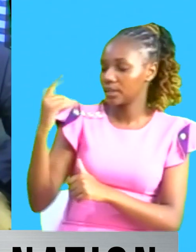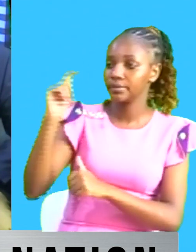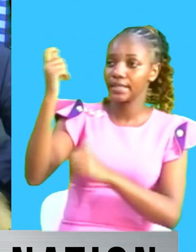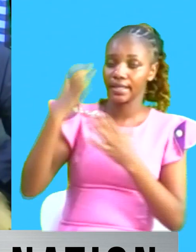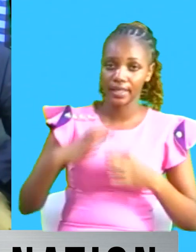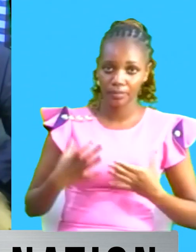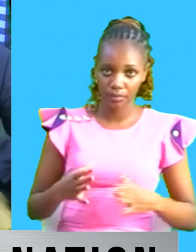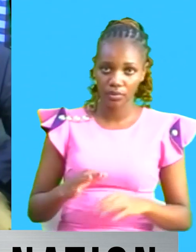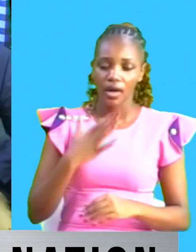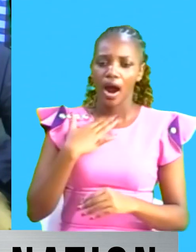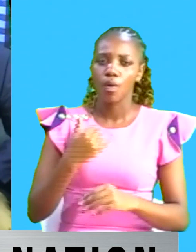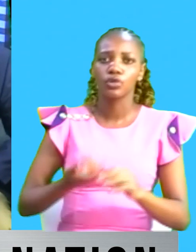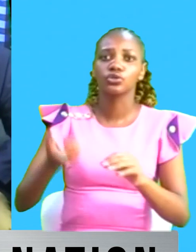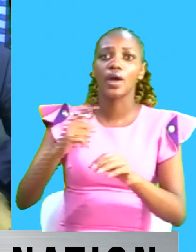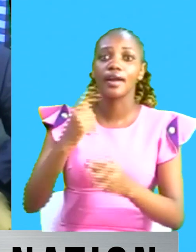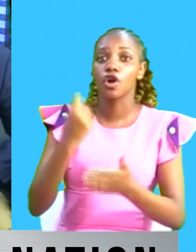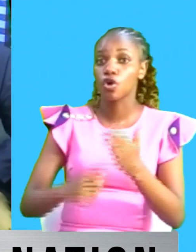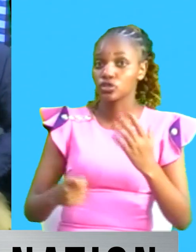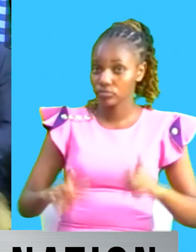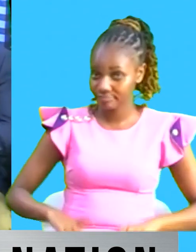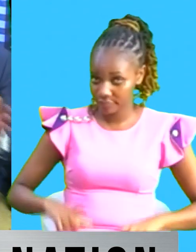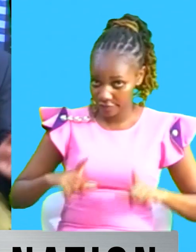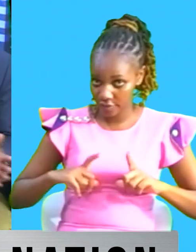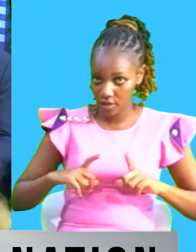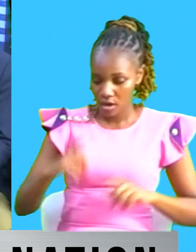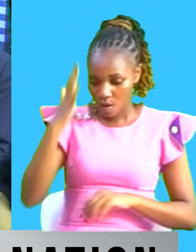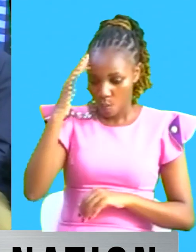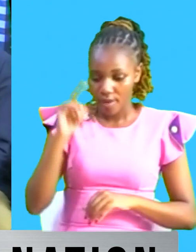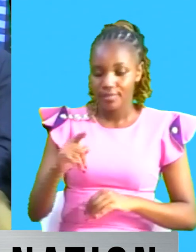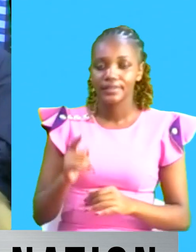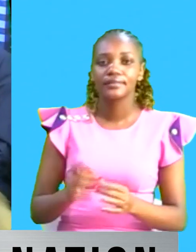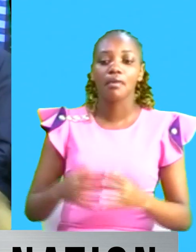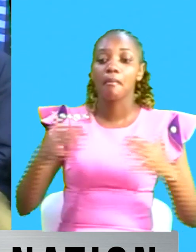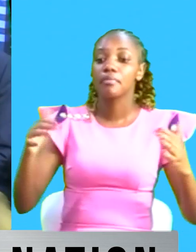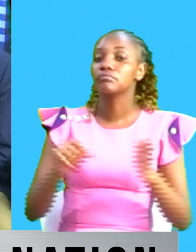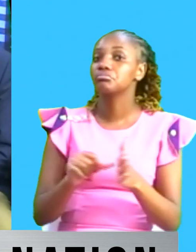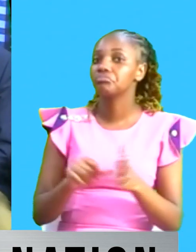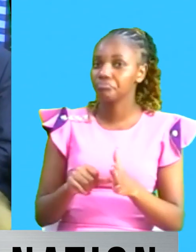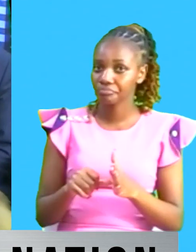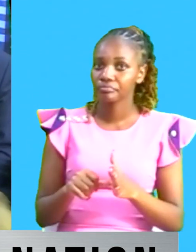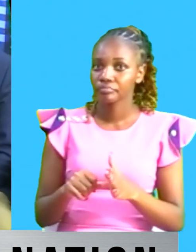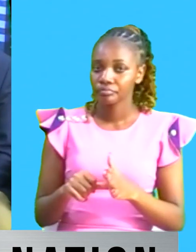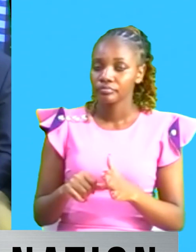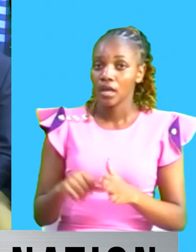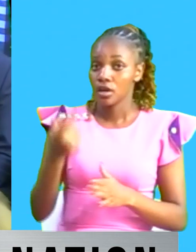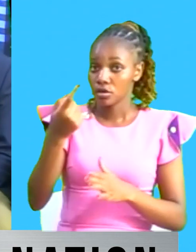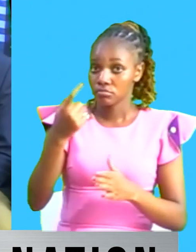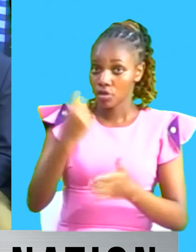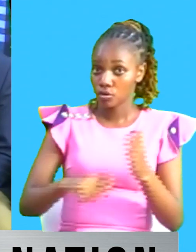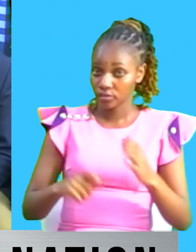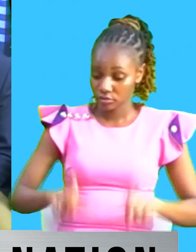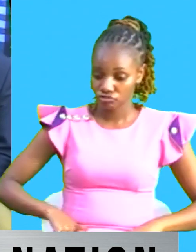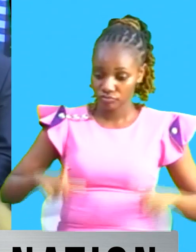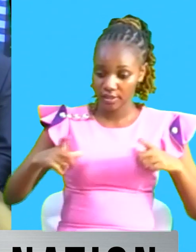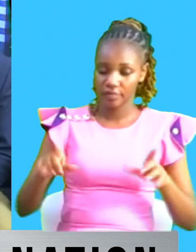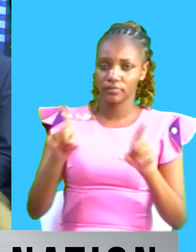add to it the cost of living. Yeah, of course, the cost of living is a major issue here. Definitely, the cost of living, and then you've